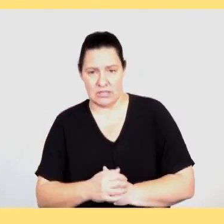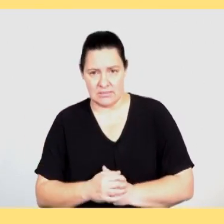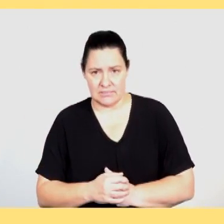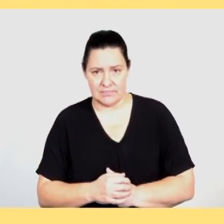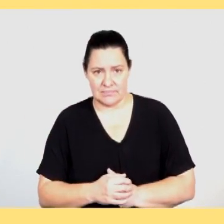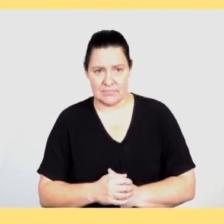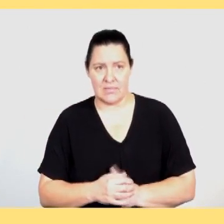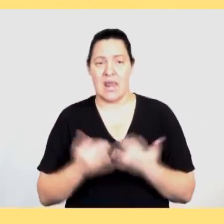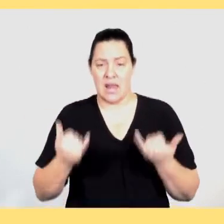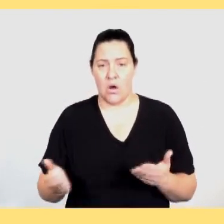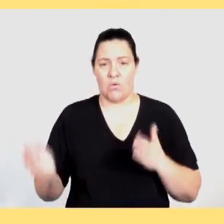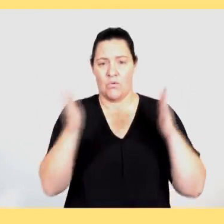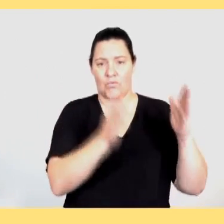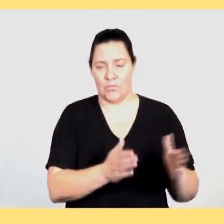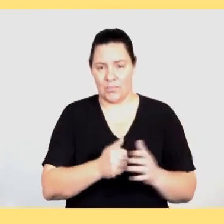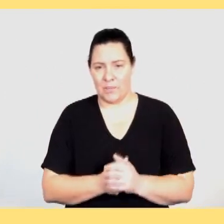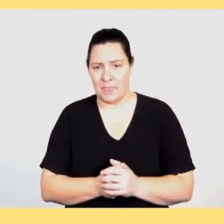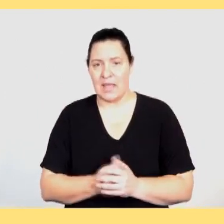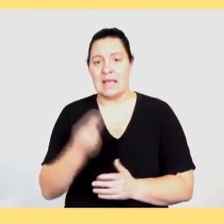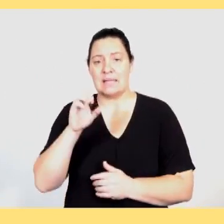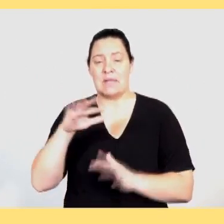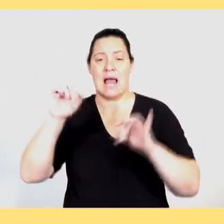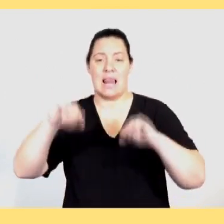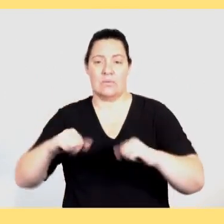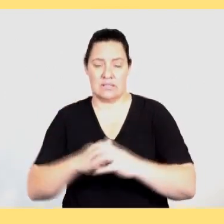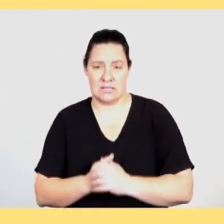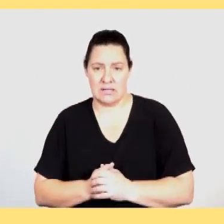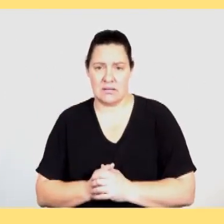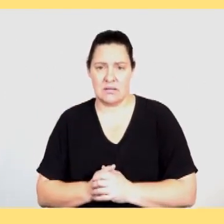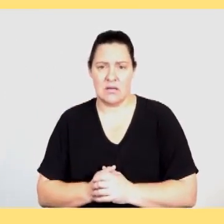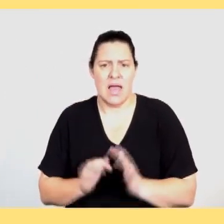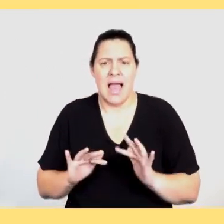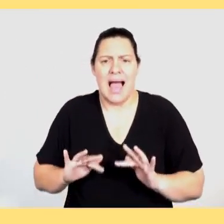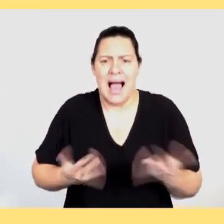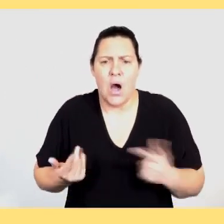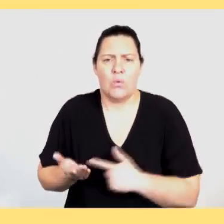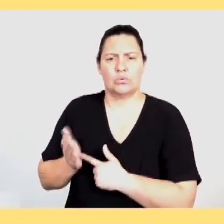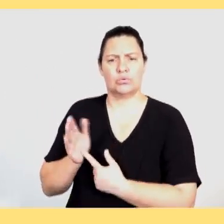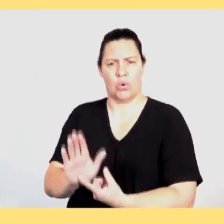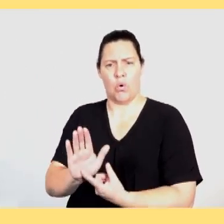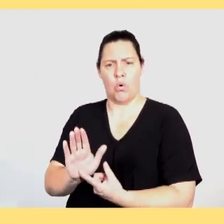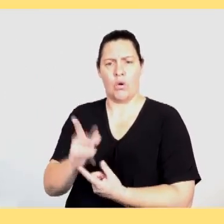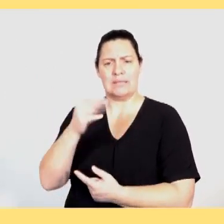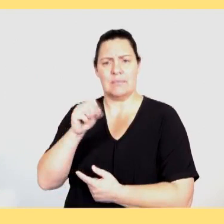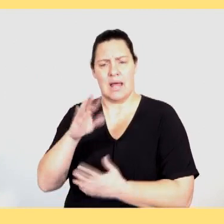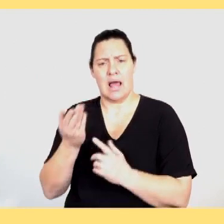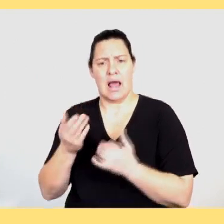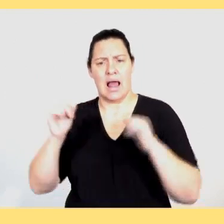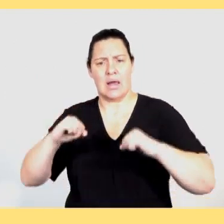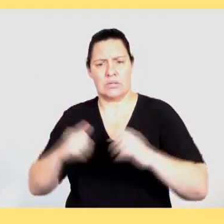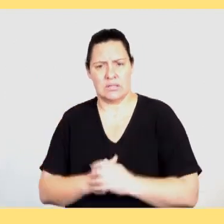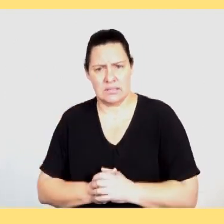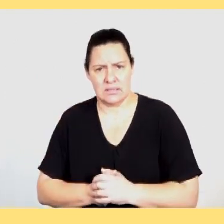42,900. Let's quickly move on to the next one, debtors allowances. How would I show my